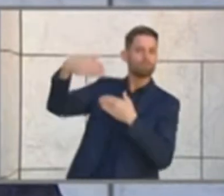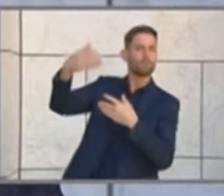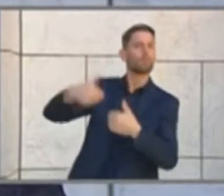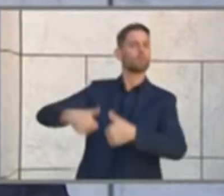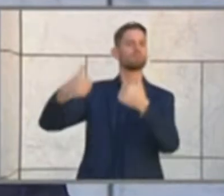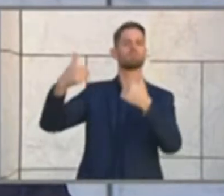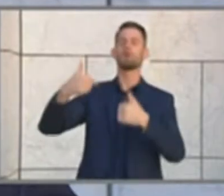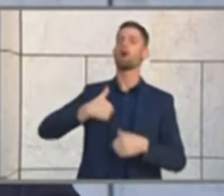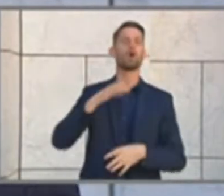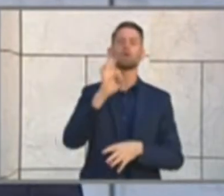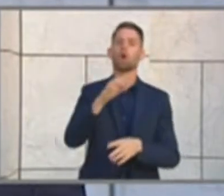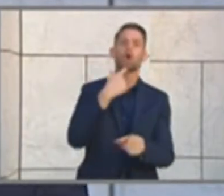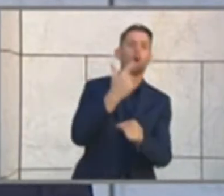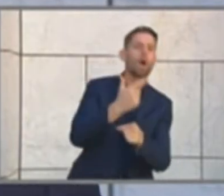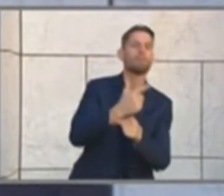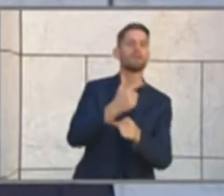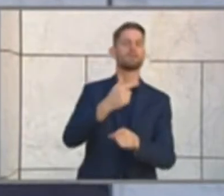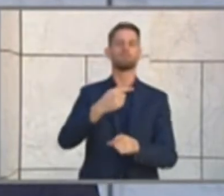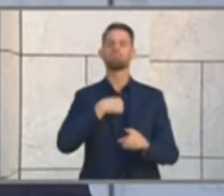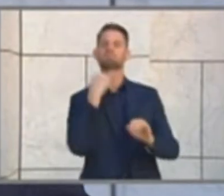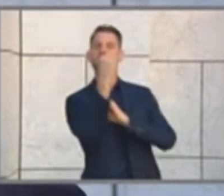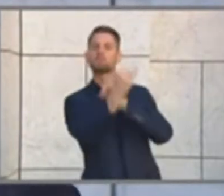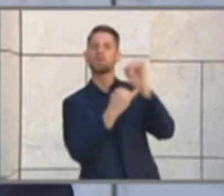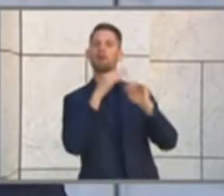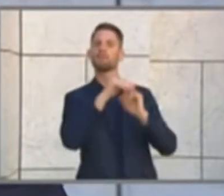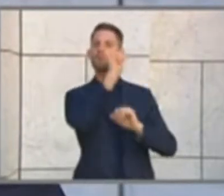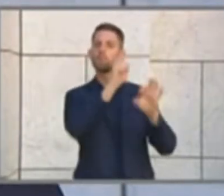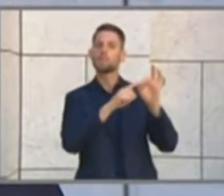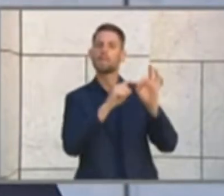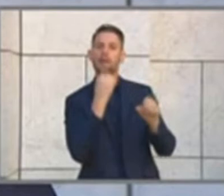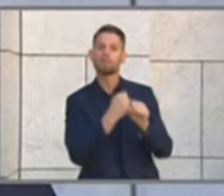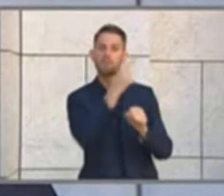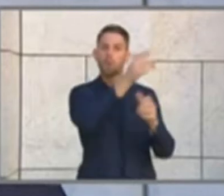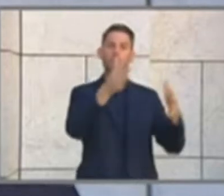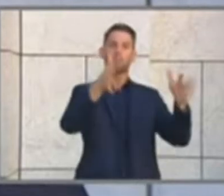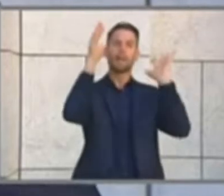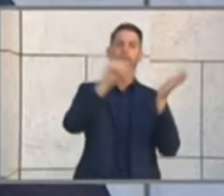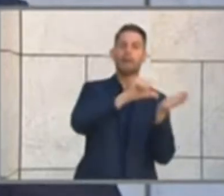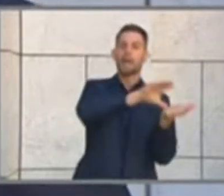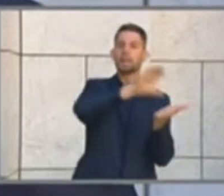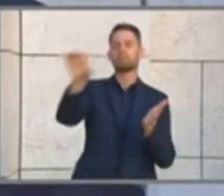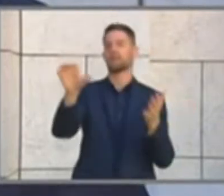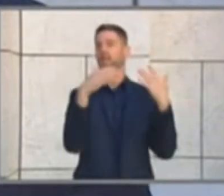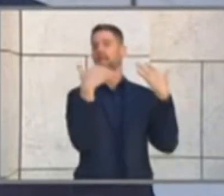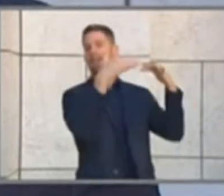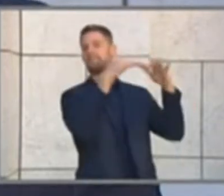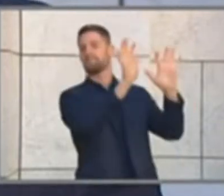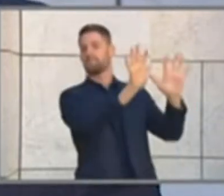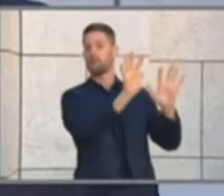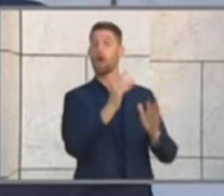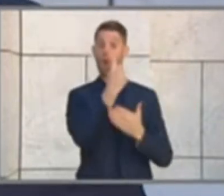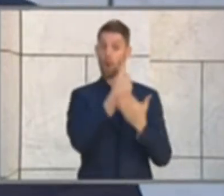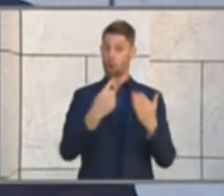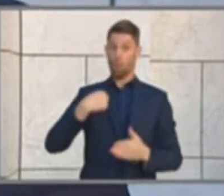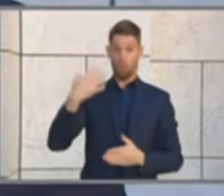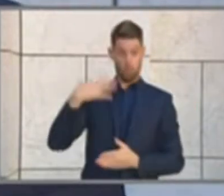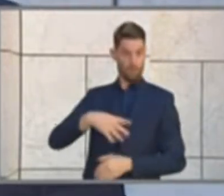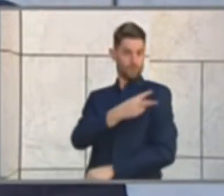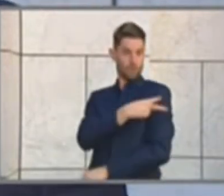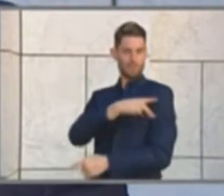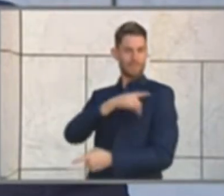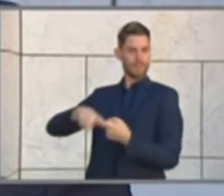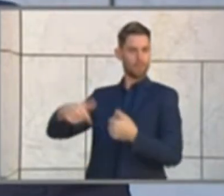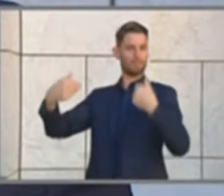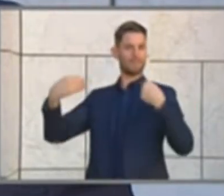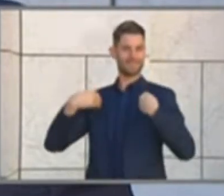let the process run. We're not going to put a commentary on this bid or that bid. And what we want is a commercial airline that